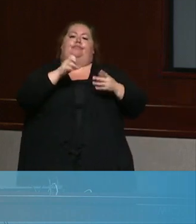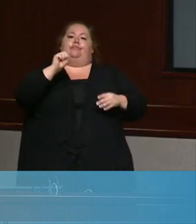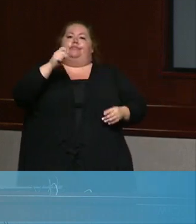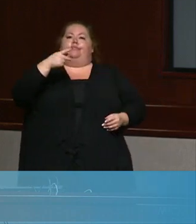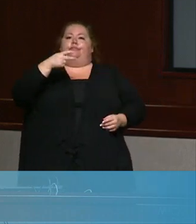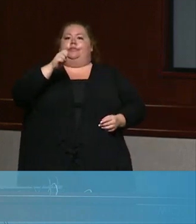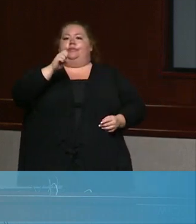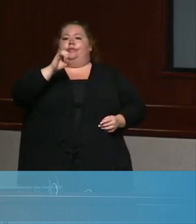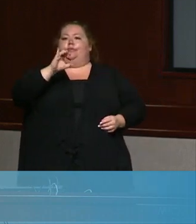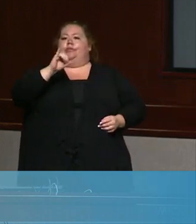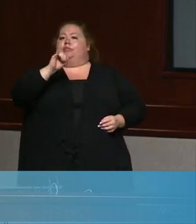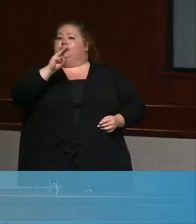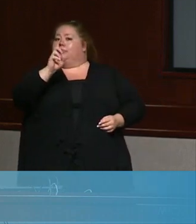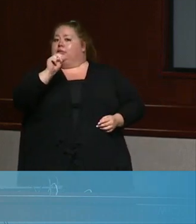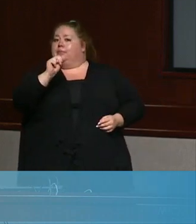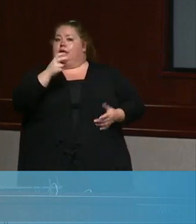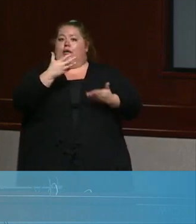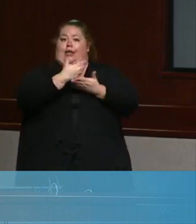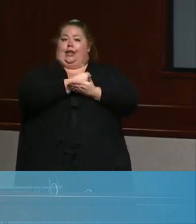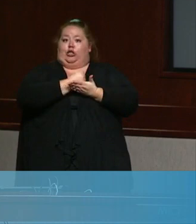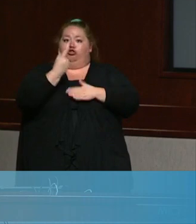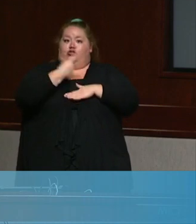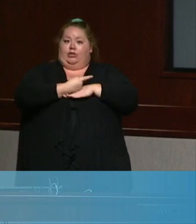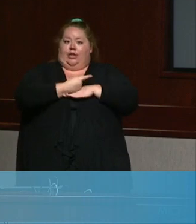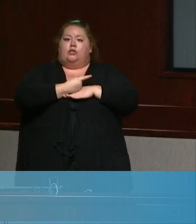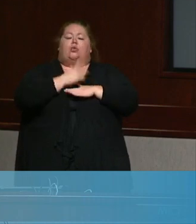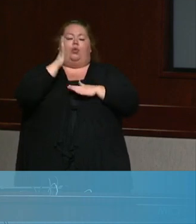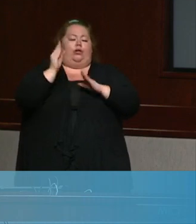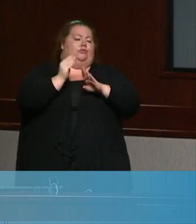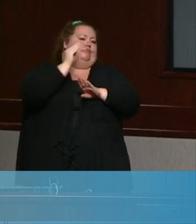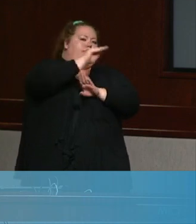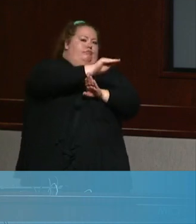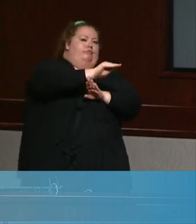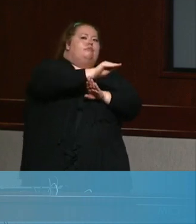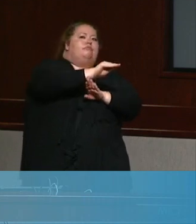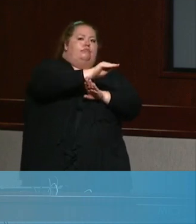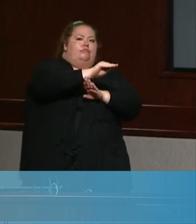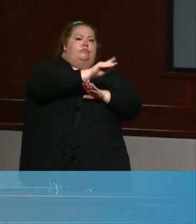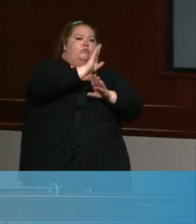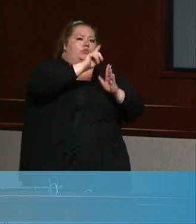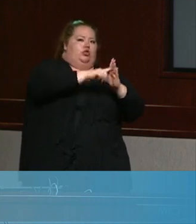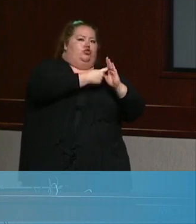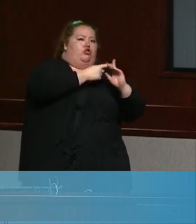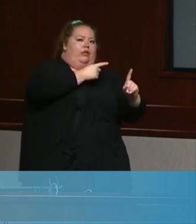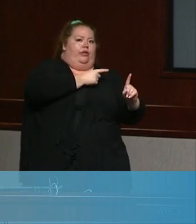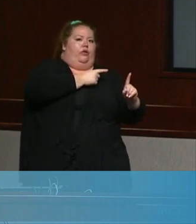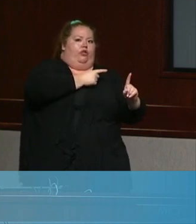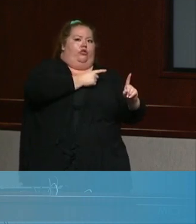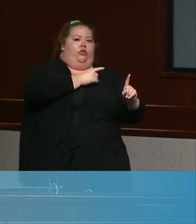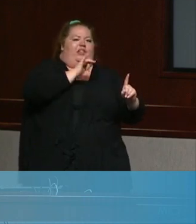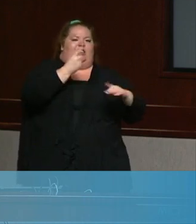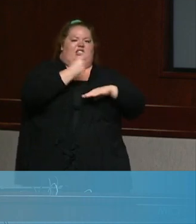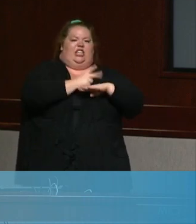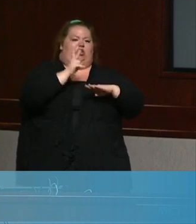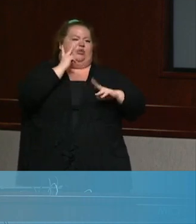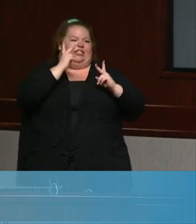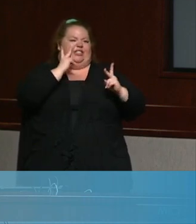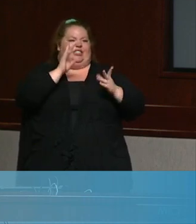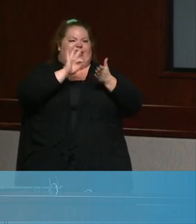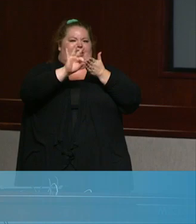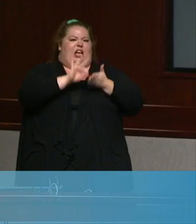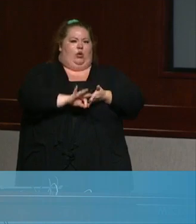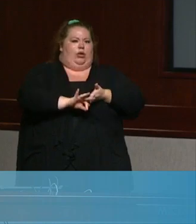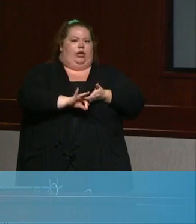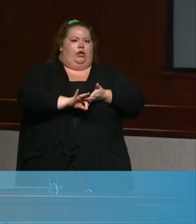and potentially infectious at that time. And so that's sort of the date that you see when we are counting cases. When